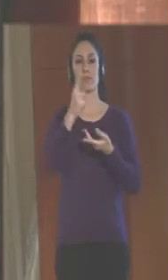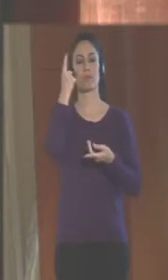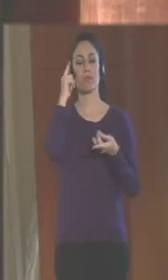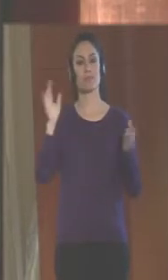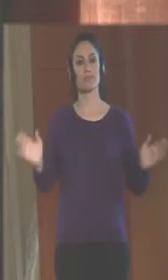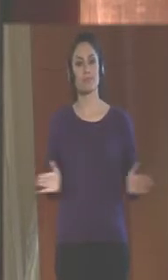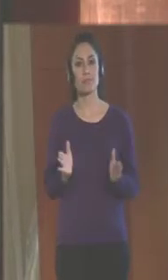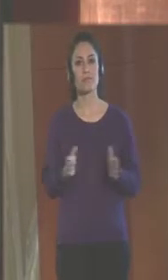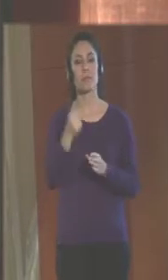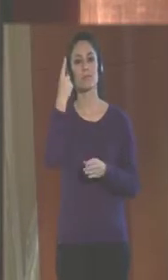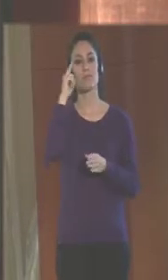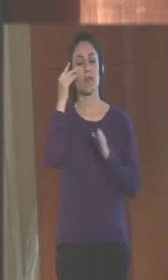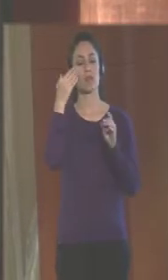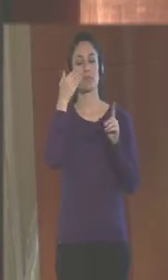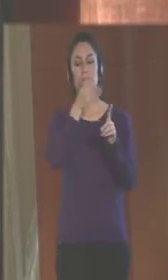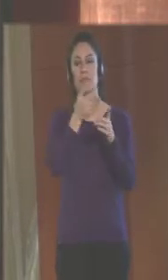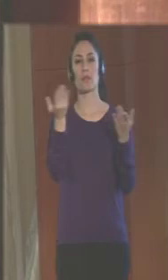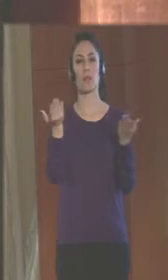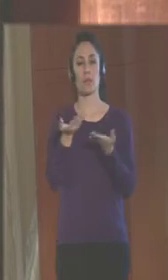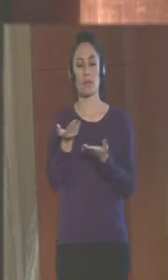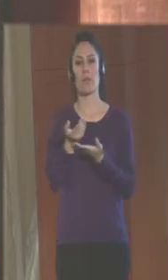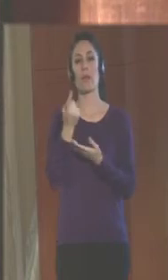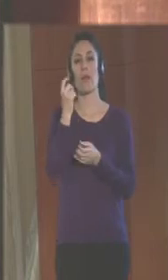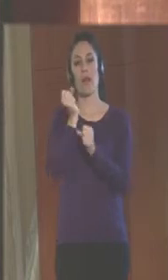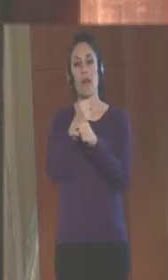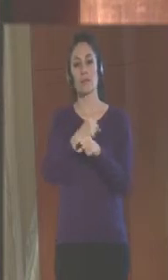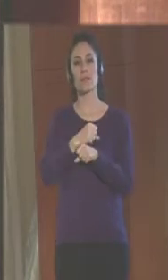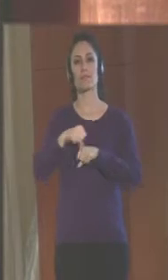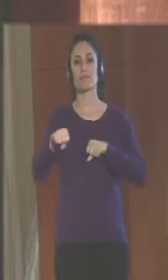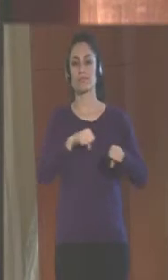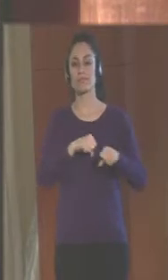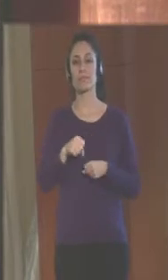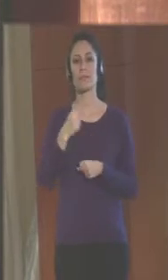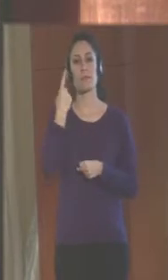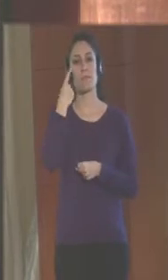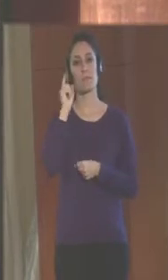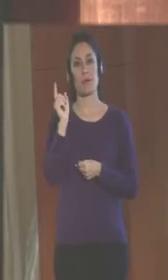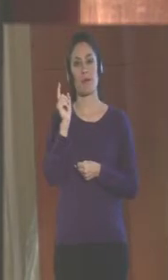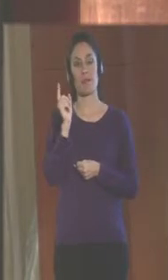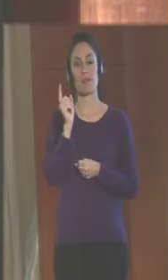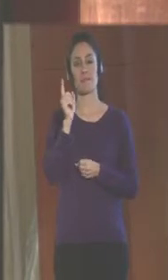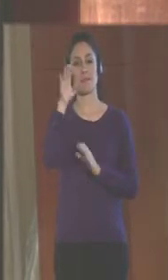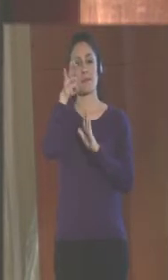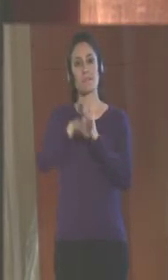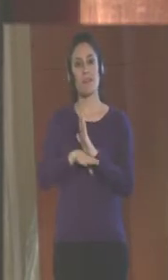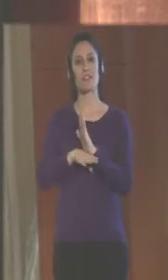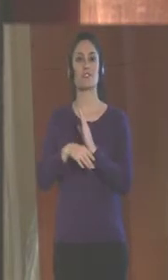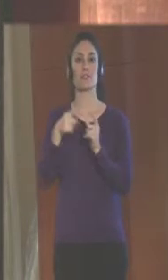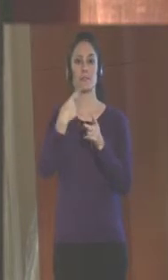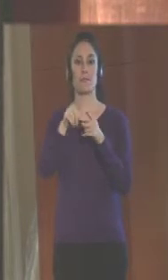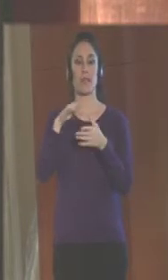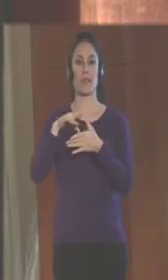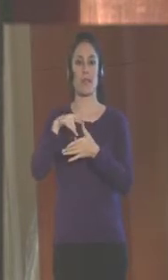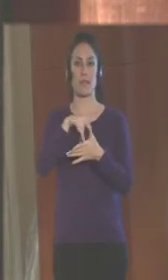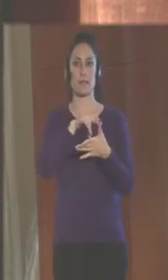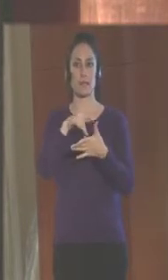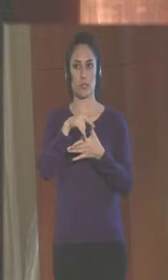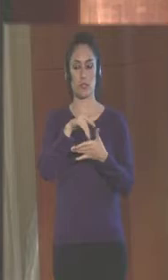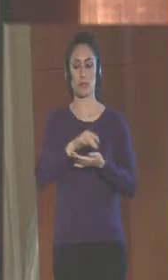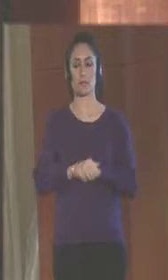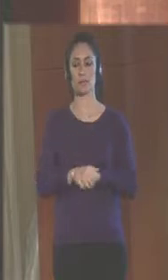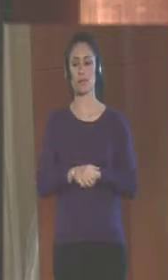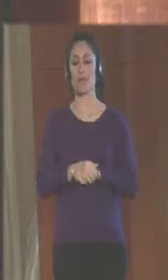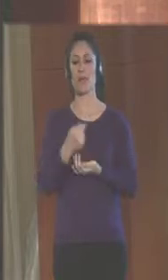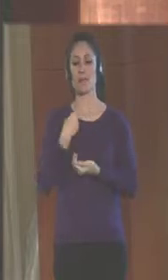promote projects that are oriented towards actions and works that are going to reduce risk.